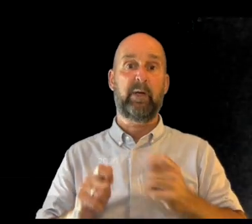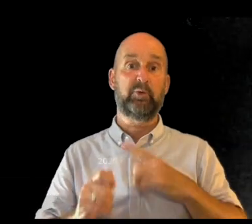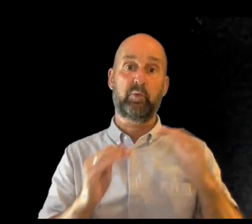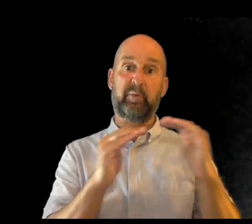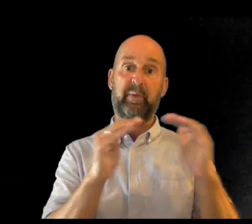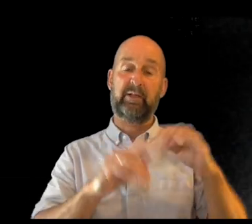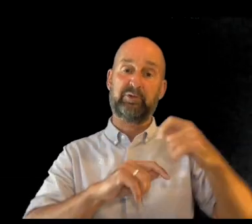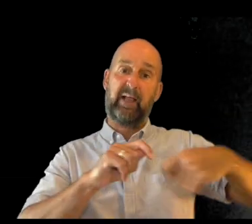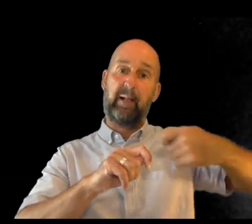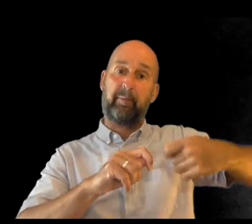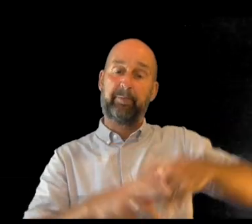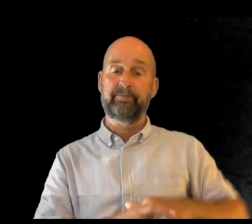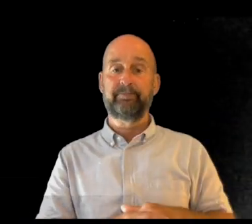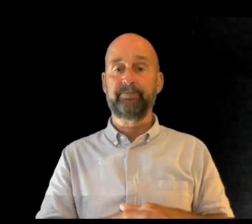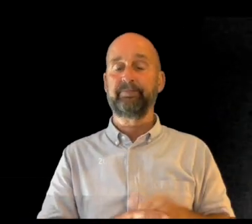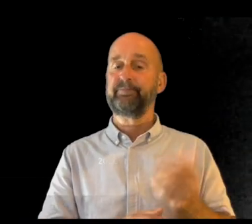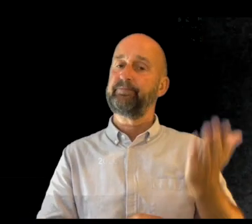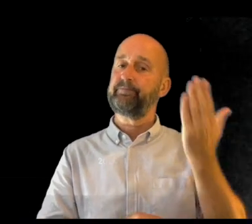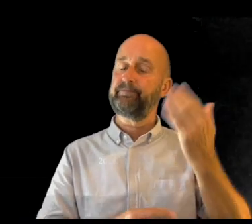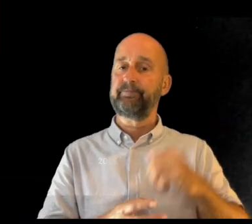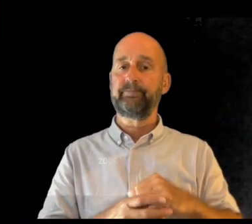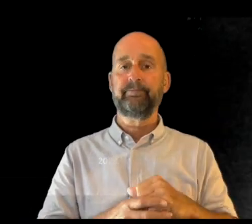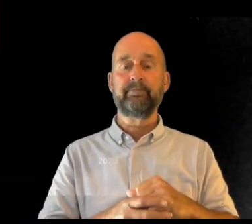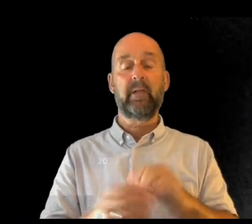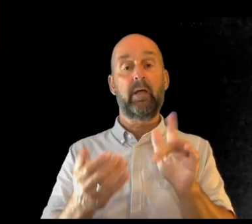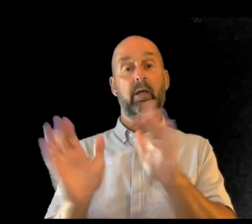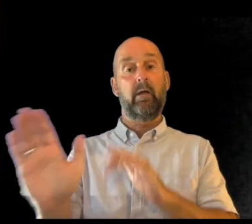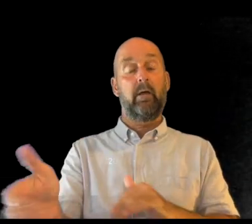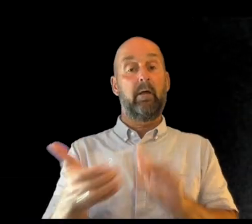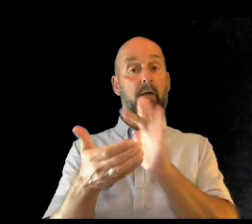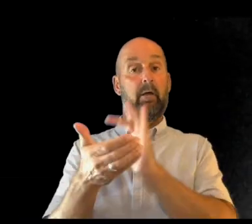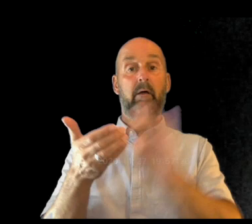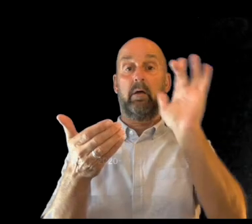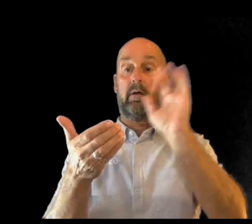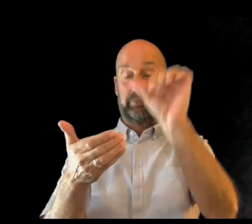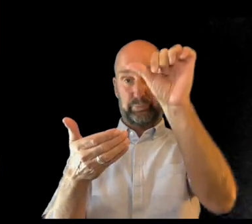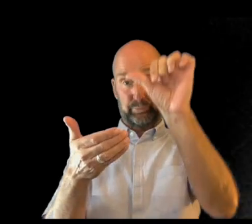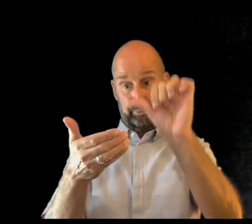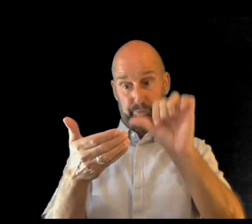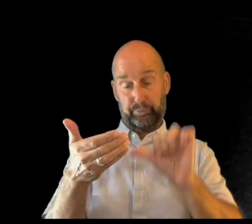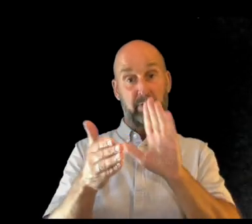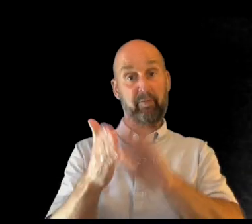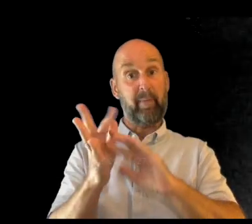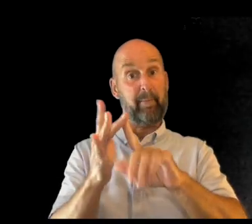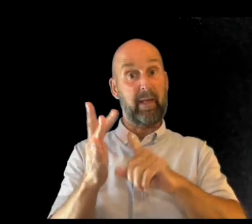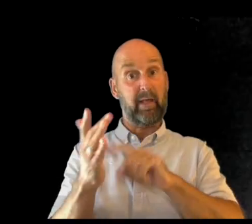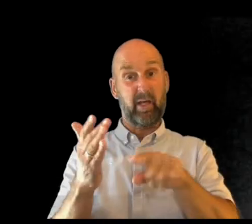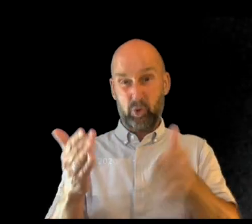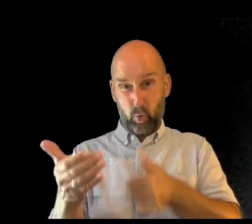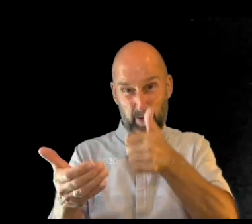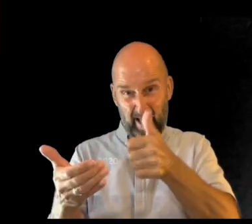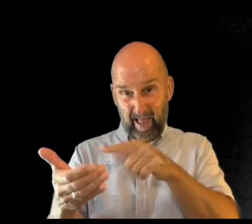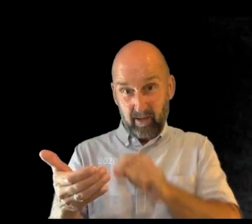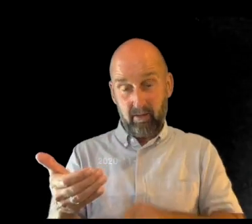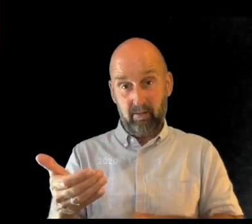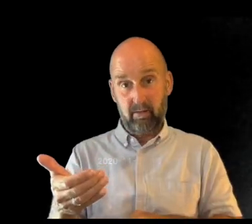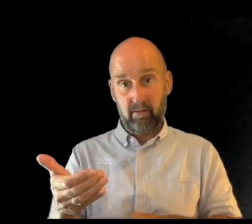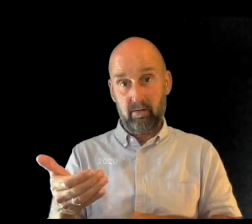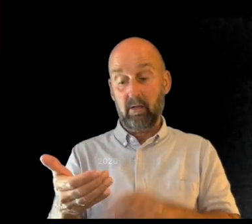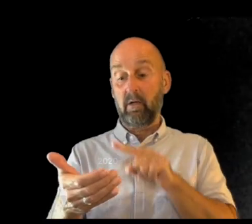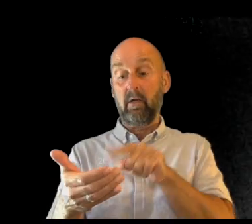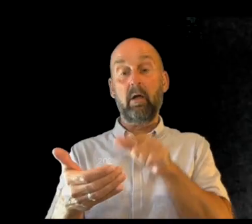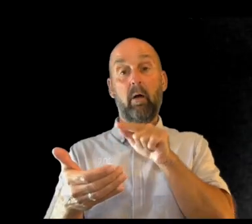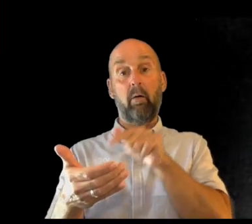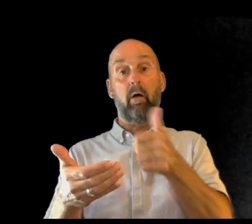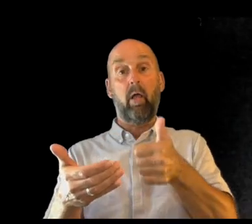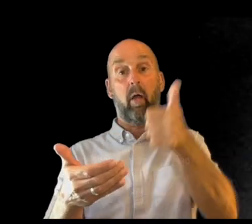right. I'll pivot. She swipes at her phone, retrieving Amir's multiple texts. Are you okay? Thumbs